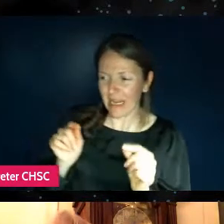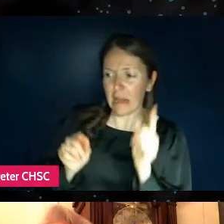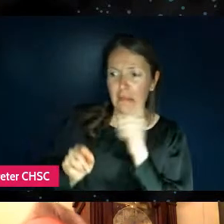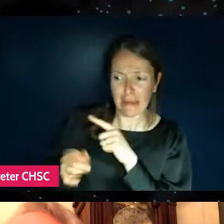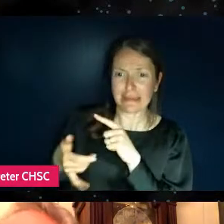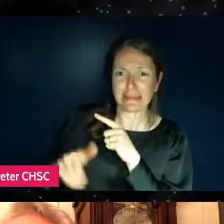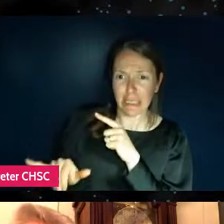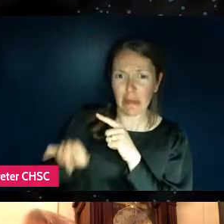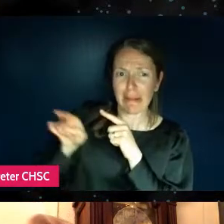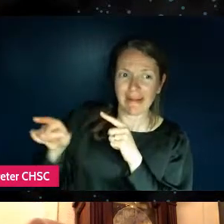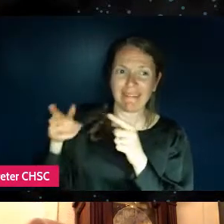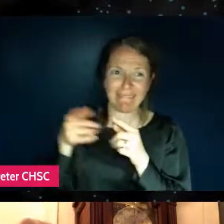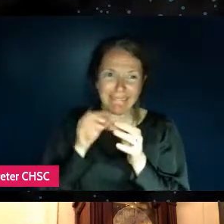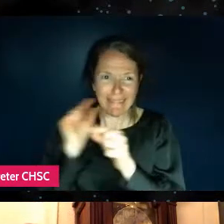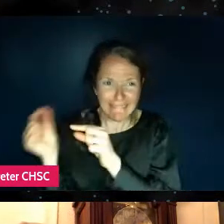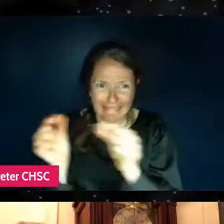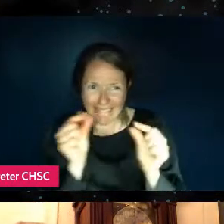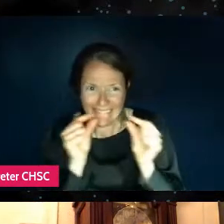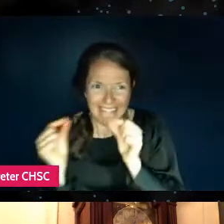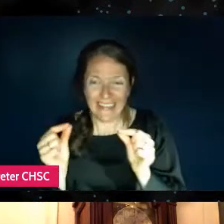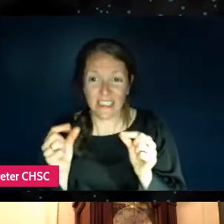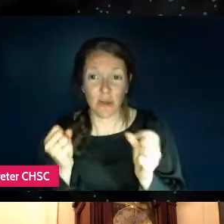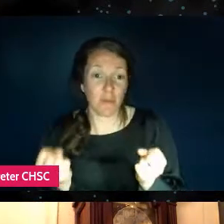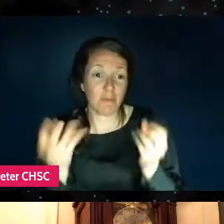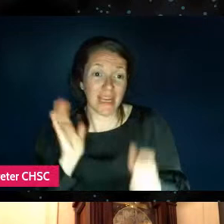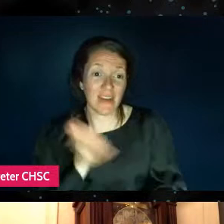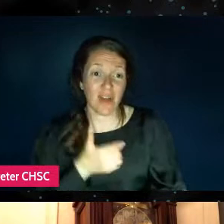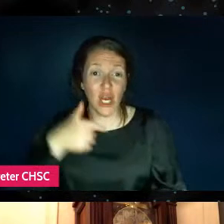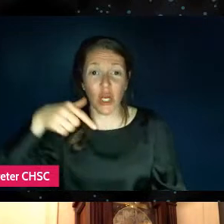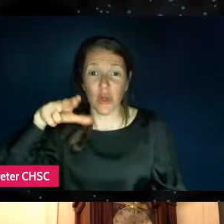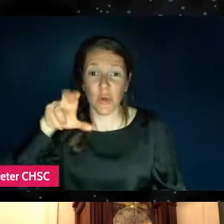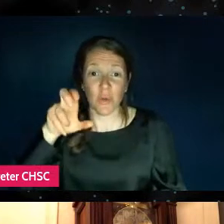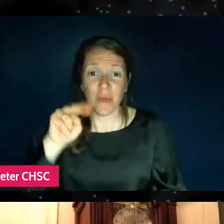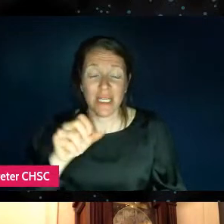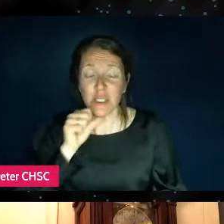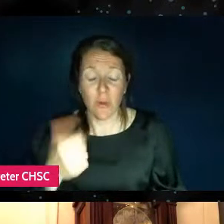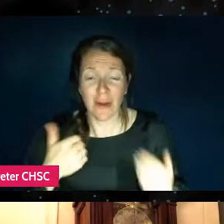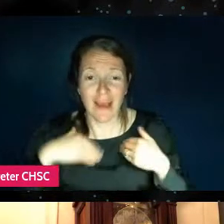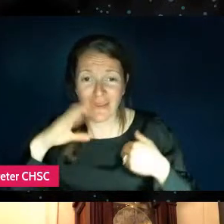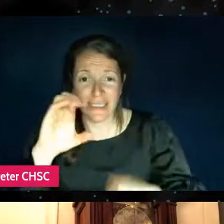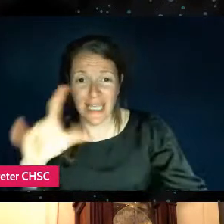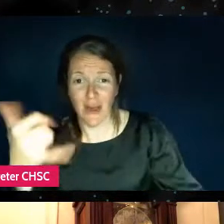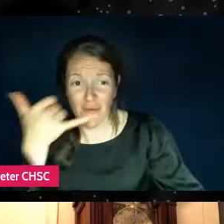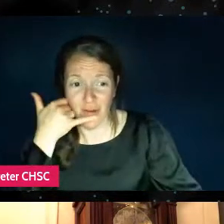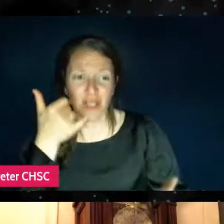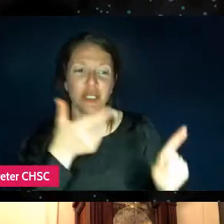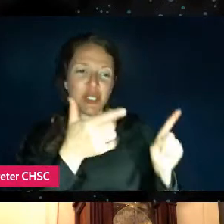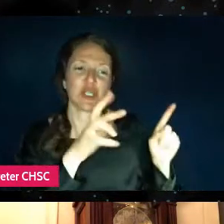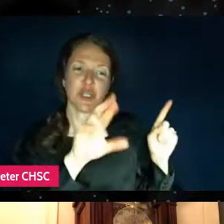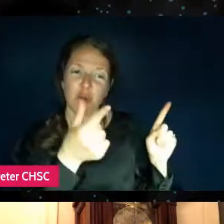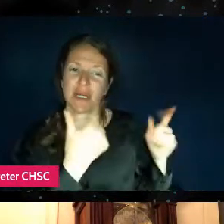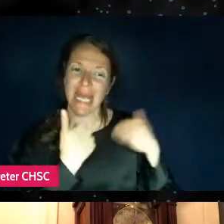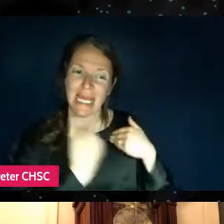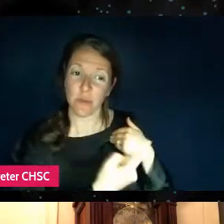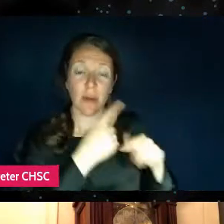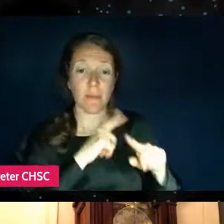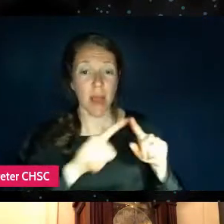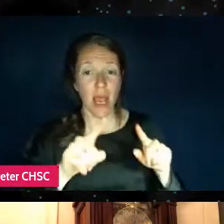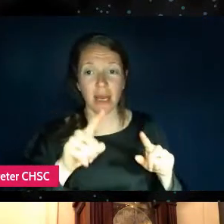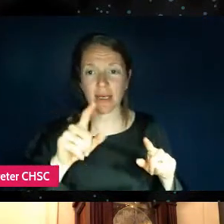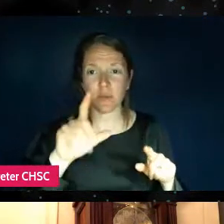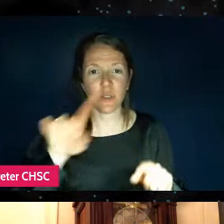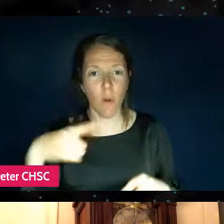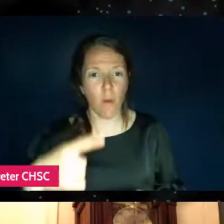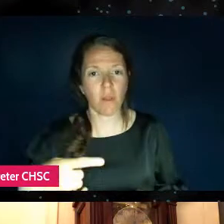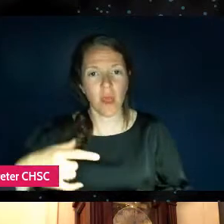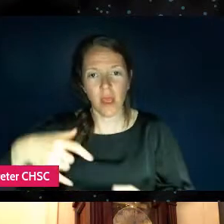with a lot of our queens, they don't have cell phones. George has one, but you know, it was